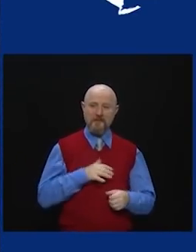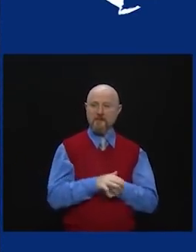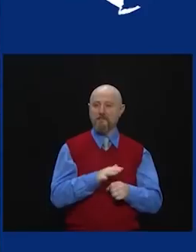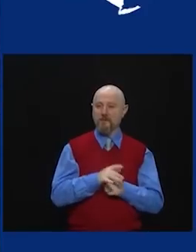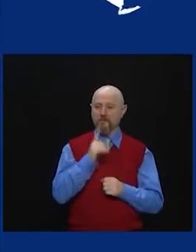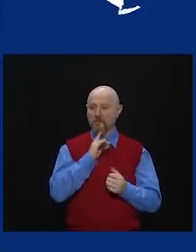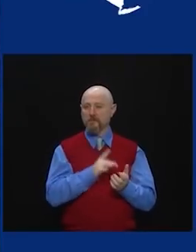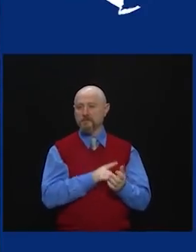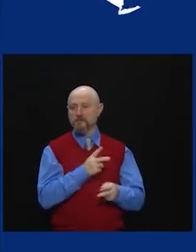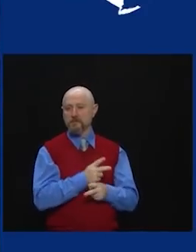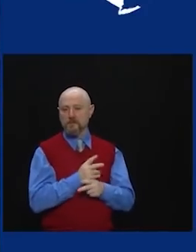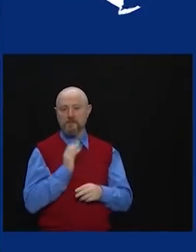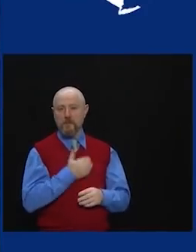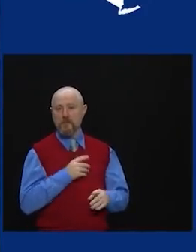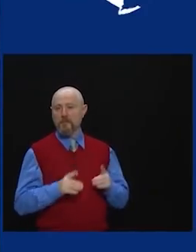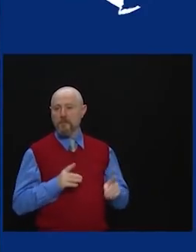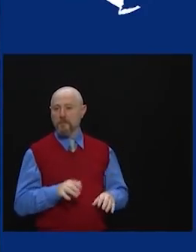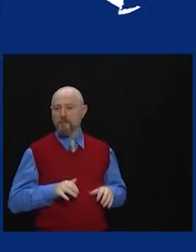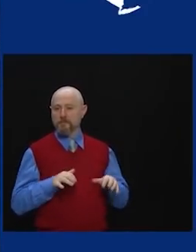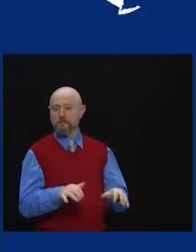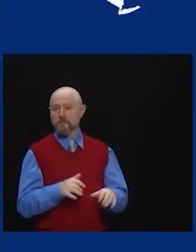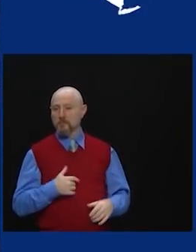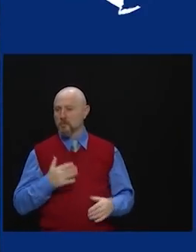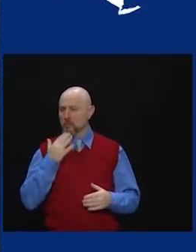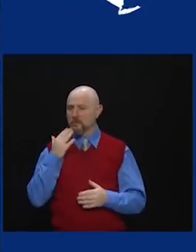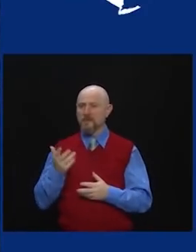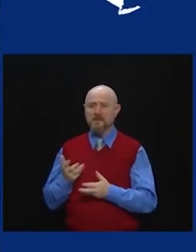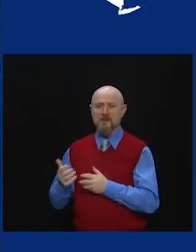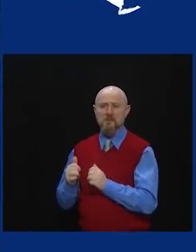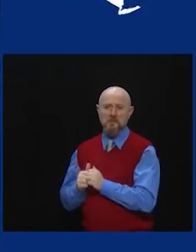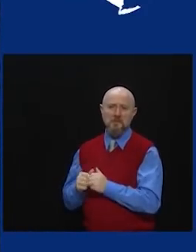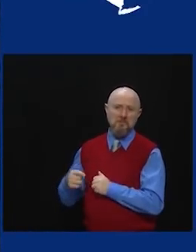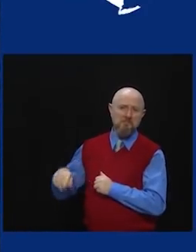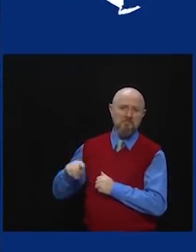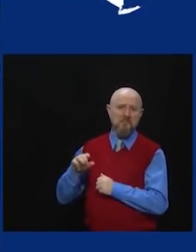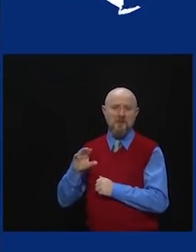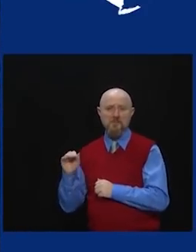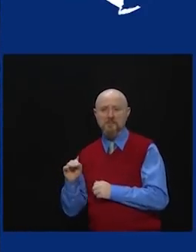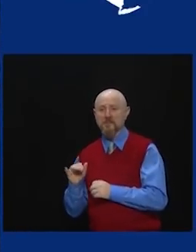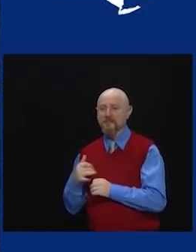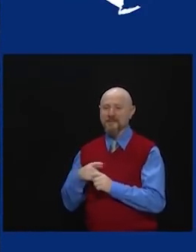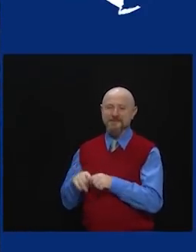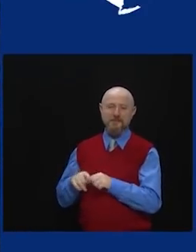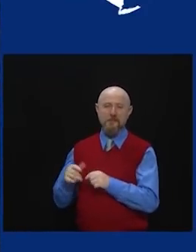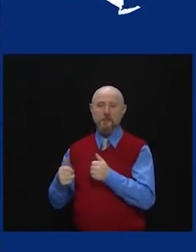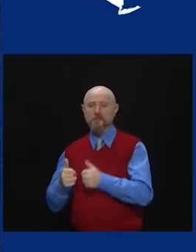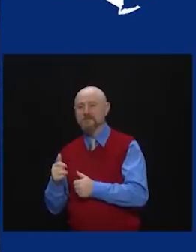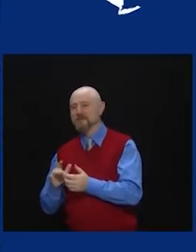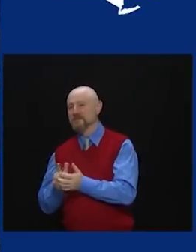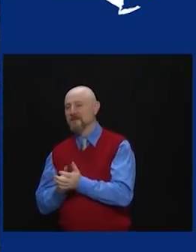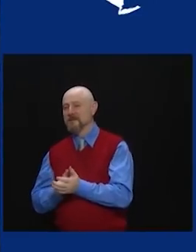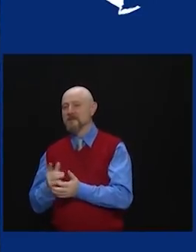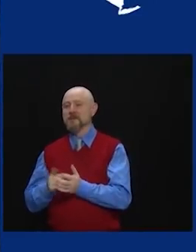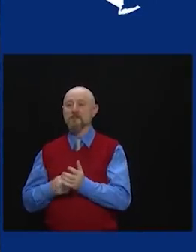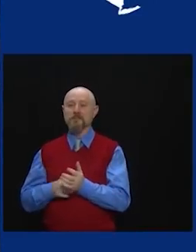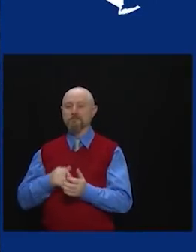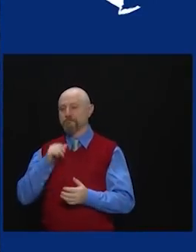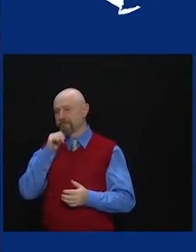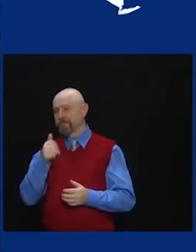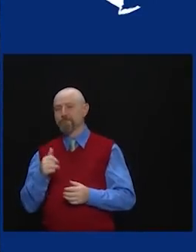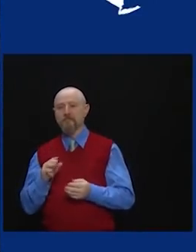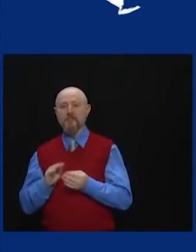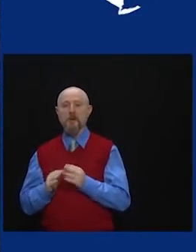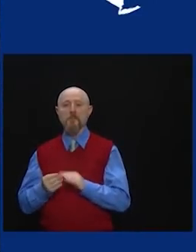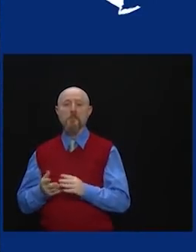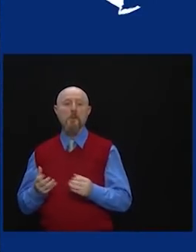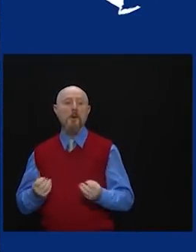And it was a good dynamic where they, in some cases, depending on which drug it is, they're not just basing it on population, but basing it on